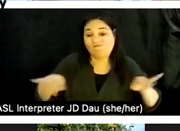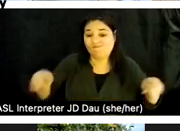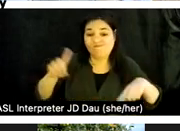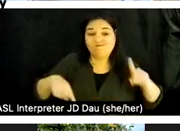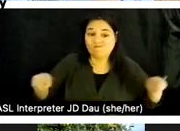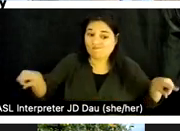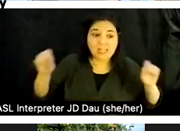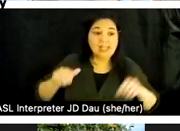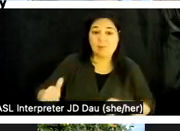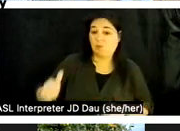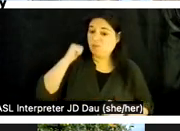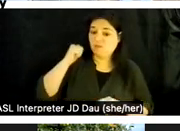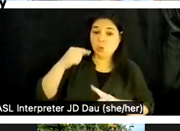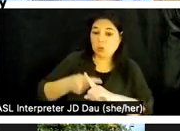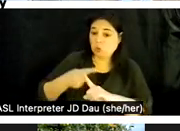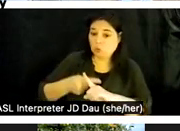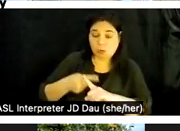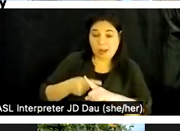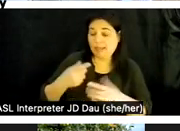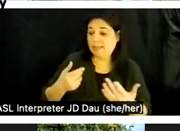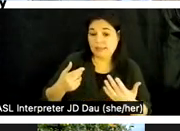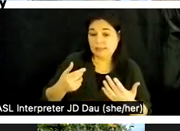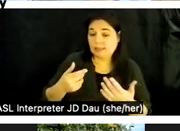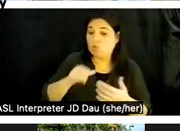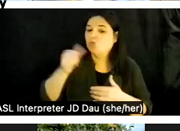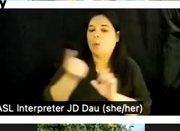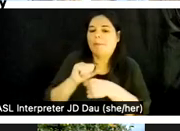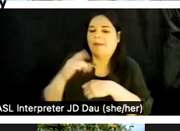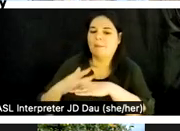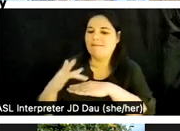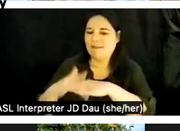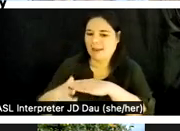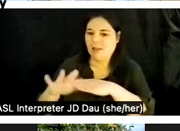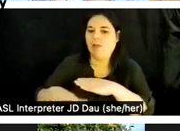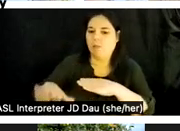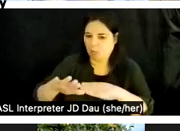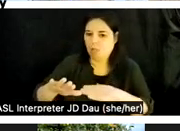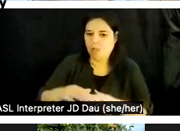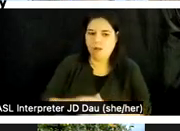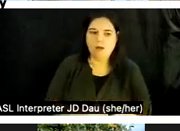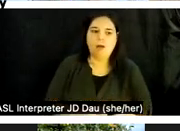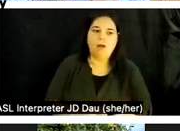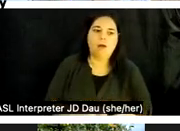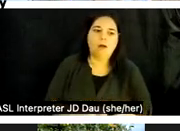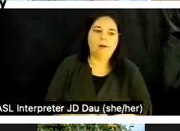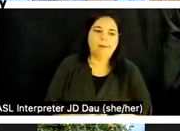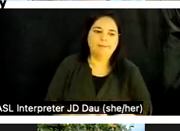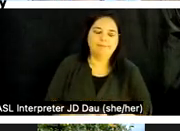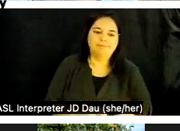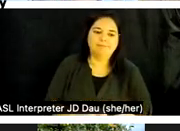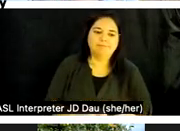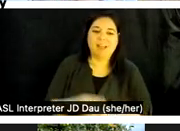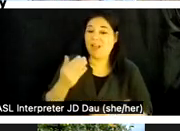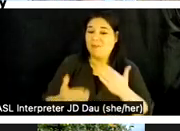refusing to rent or otherwise make available. It can mean, giving some people different terms